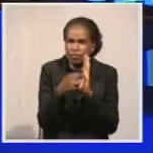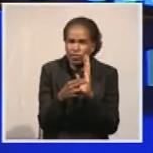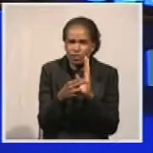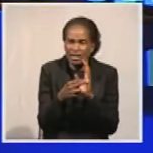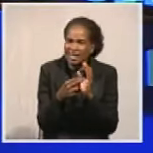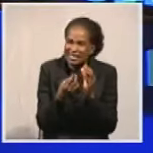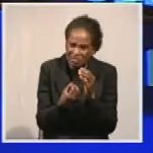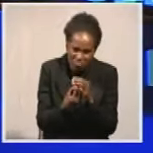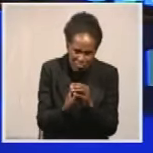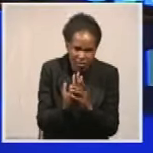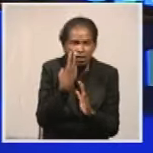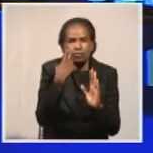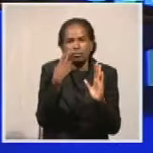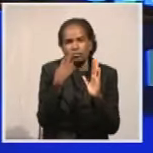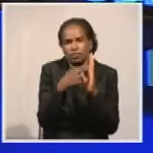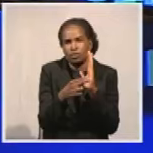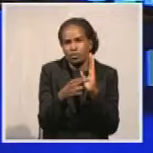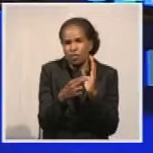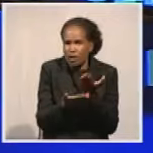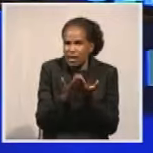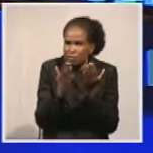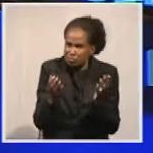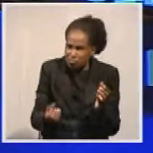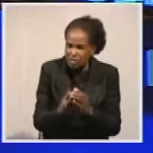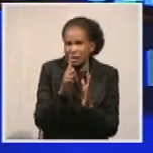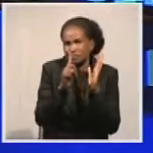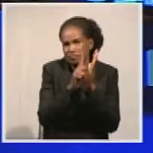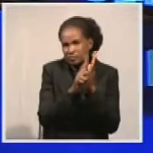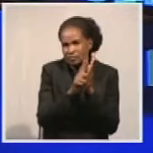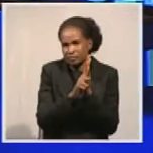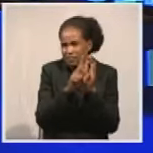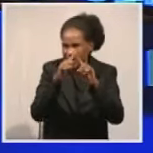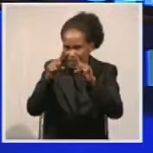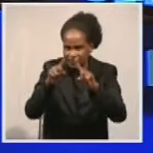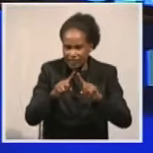foundational law that is supposed to